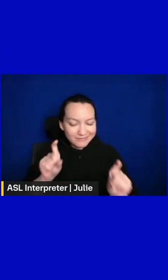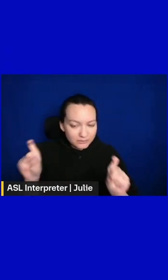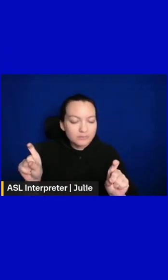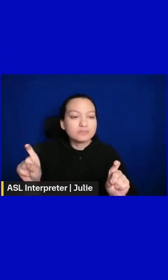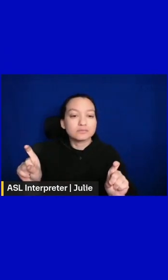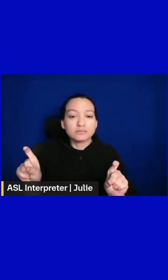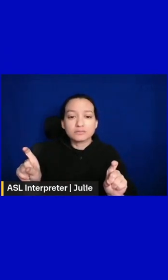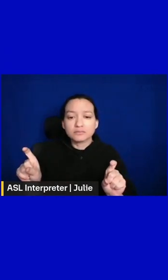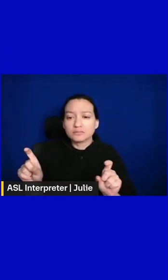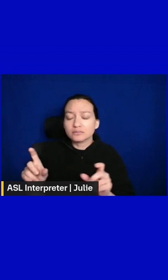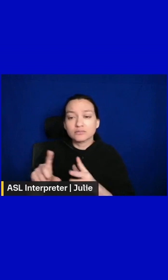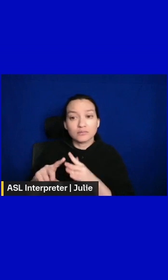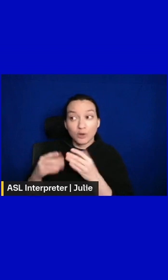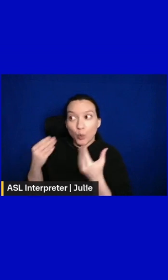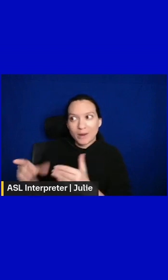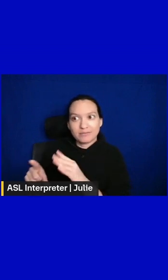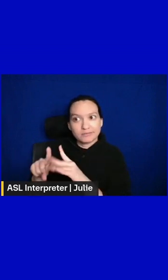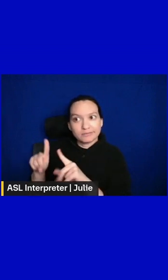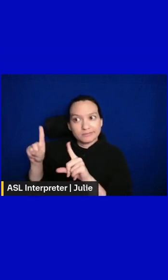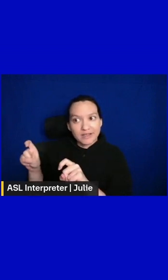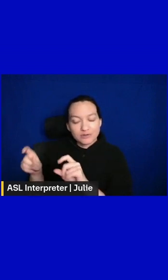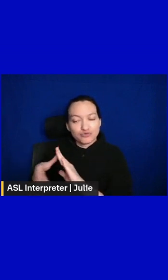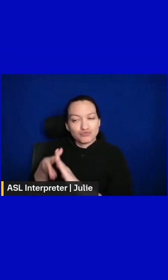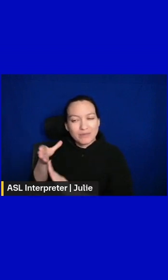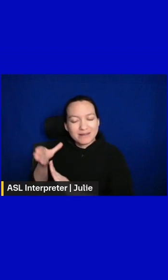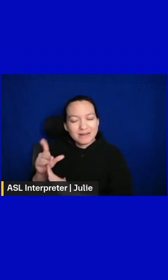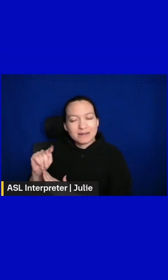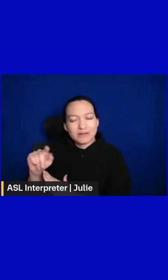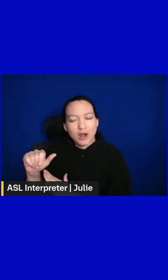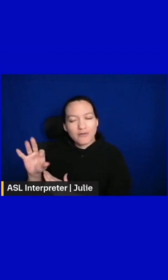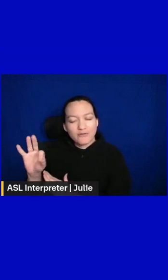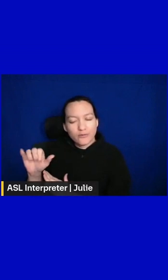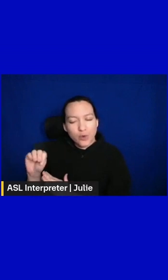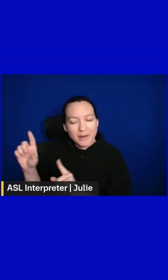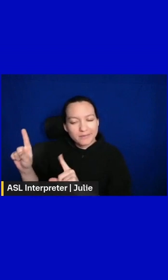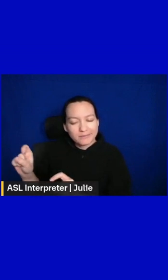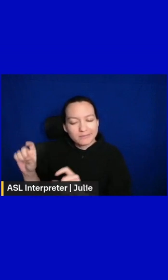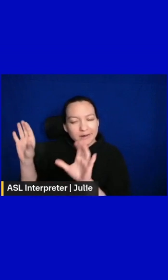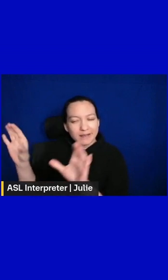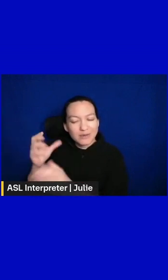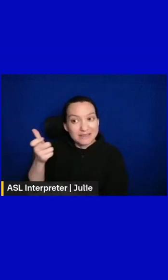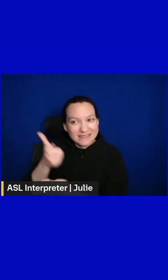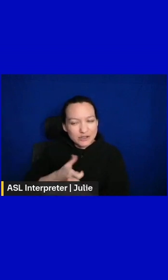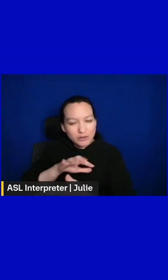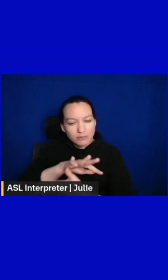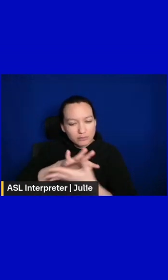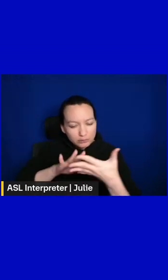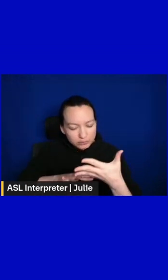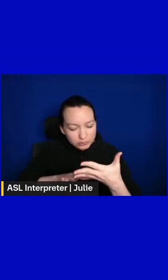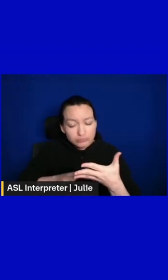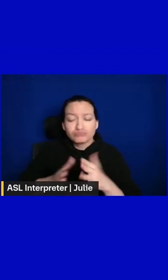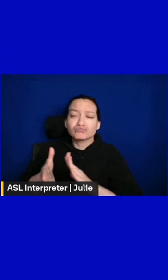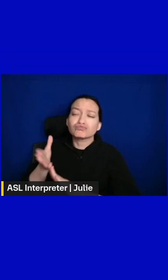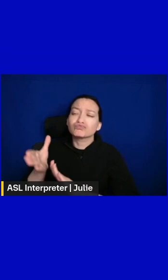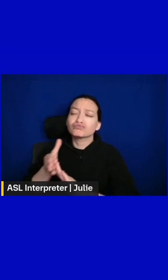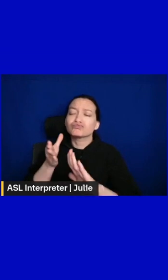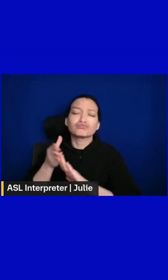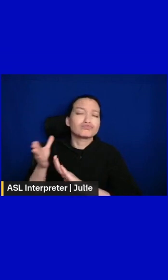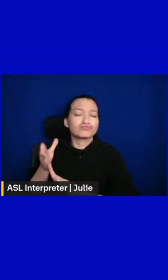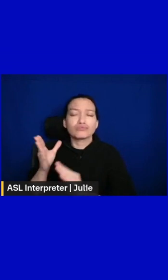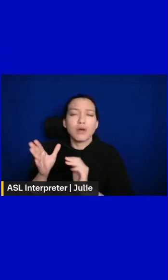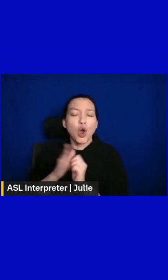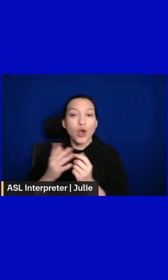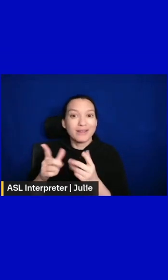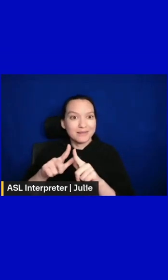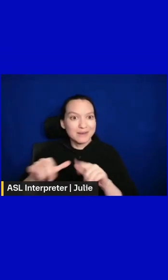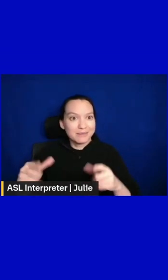and then beginning to test them and running Terraform test cloud run at each of those. So I'm running them all in parallel